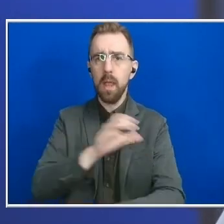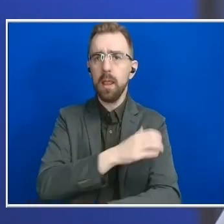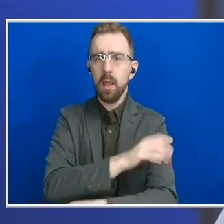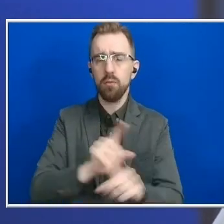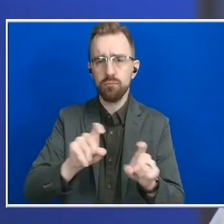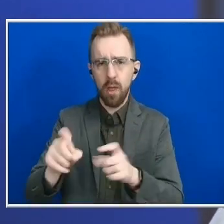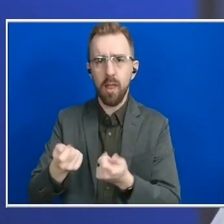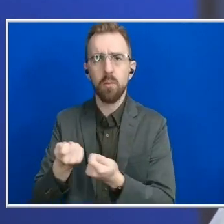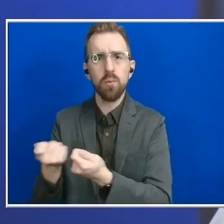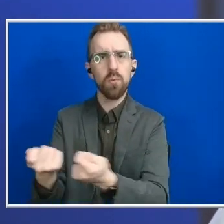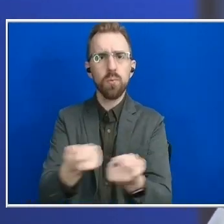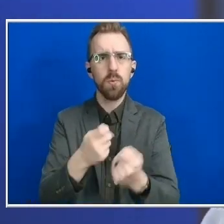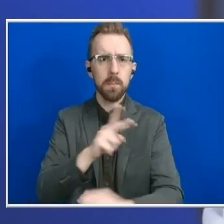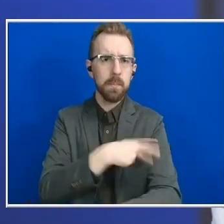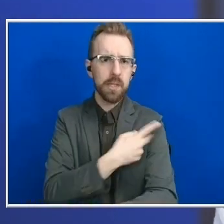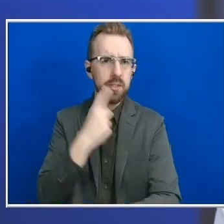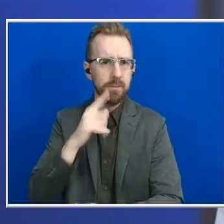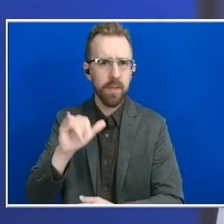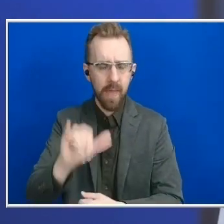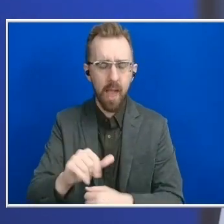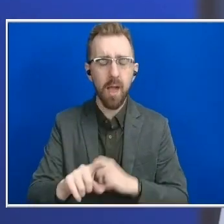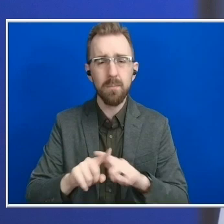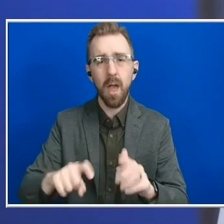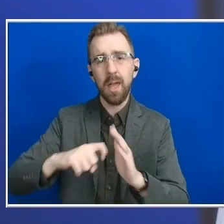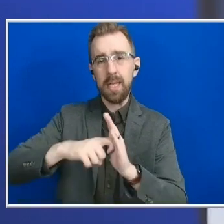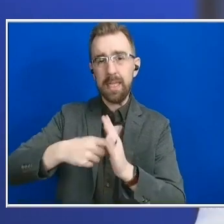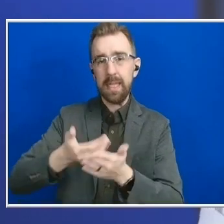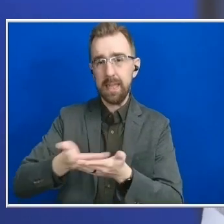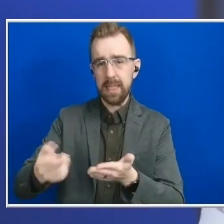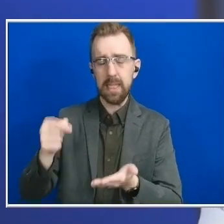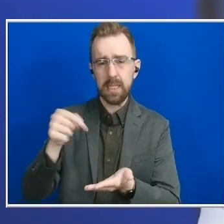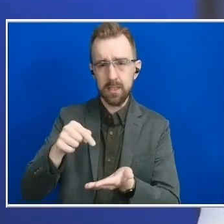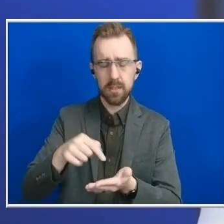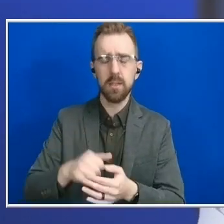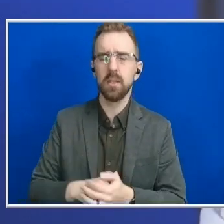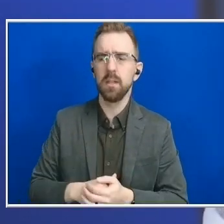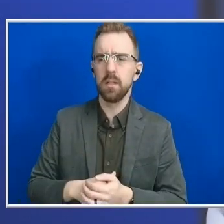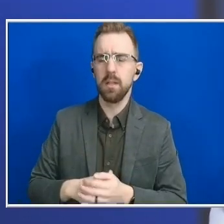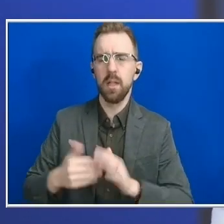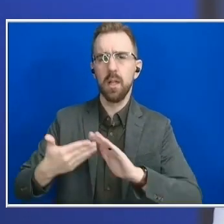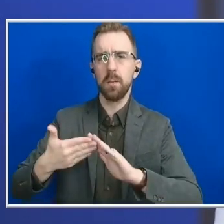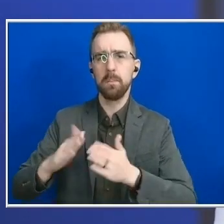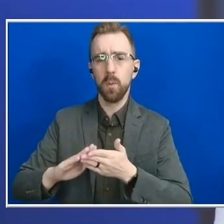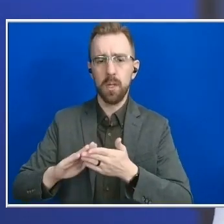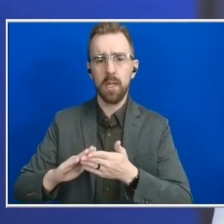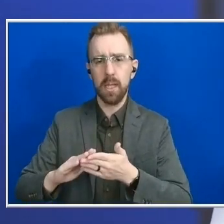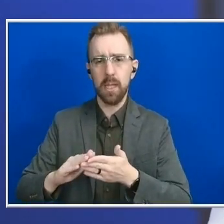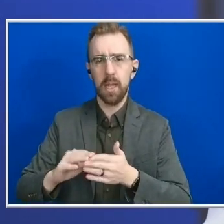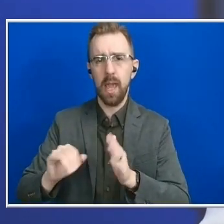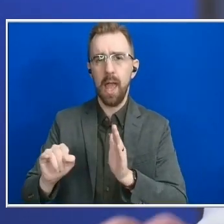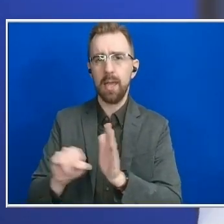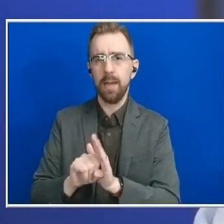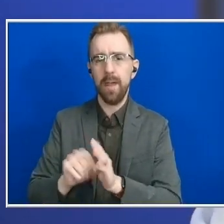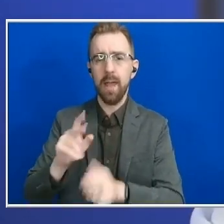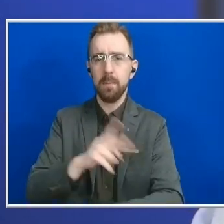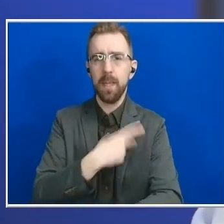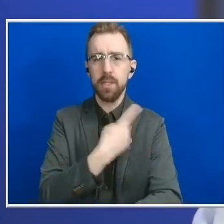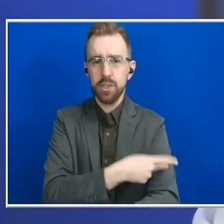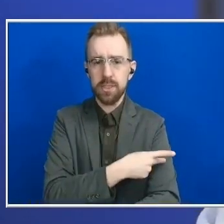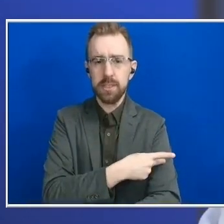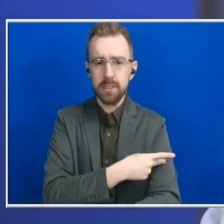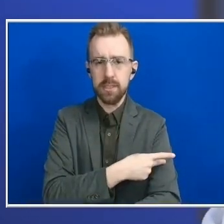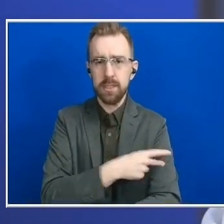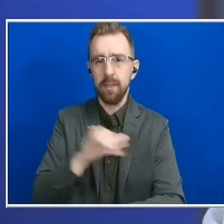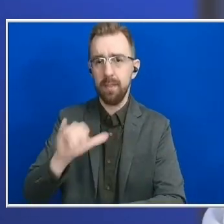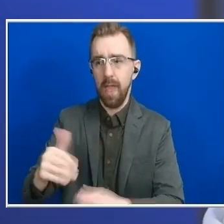for it. But the key is the community identifying the patients that have the condition